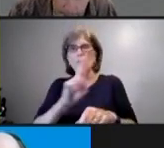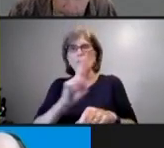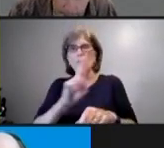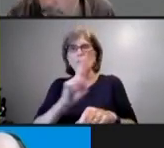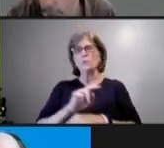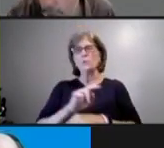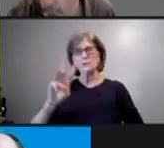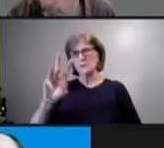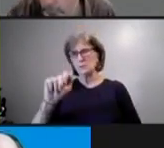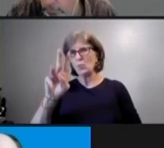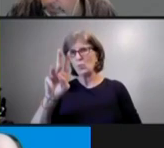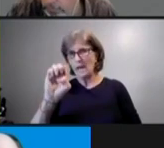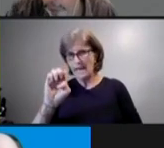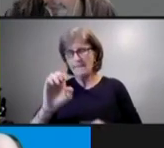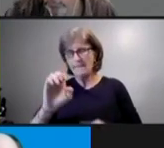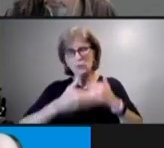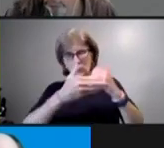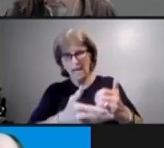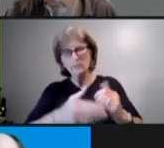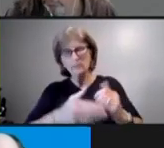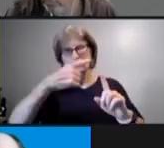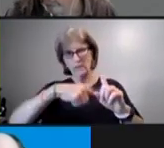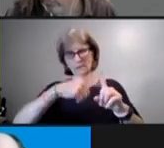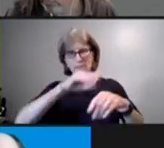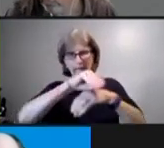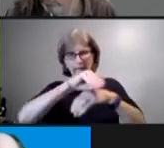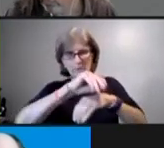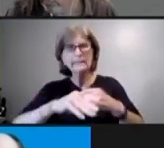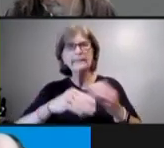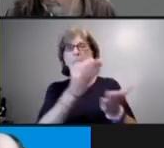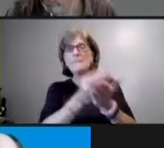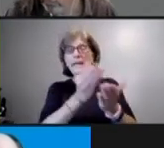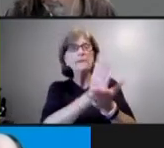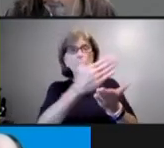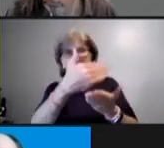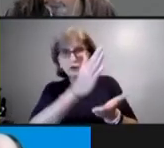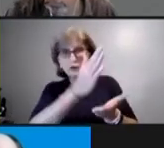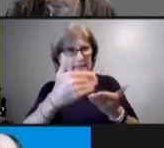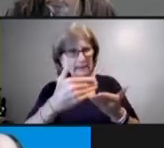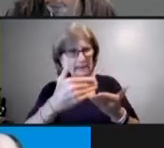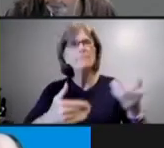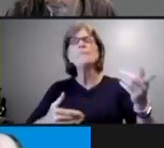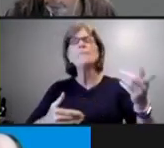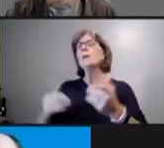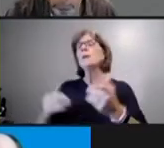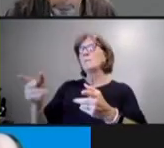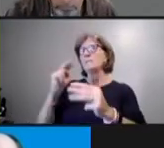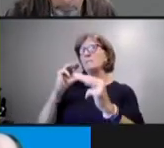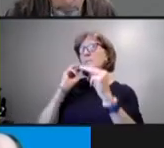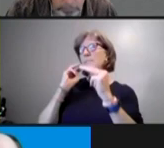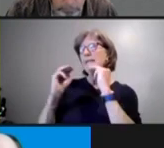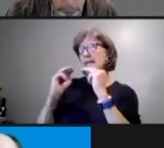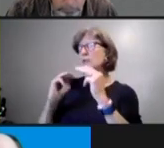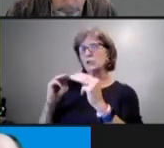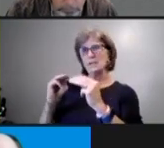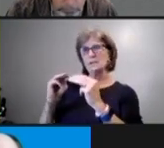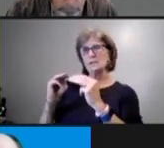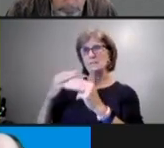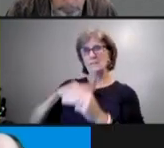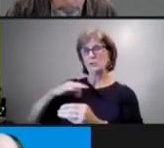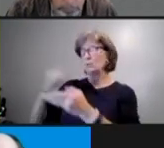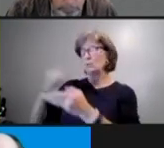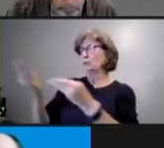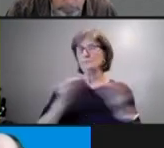do rental counseling and financial counseling, as well as Just Mediation Pittsburgh to do mediations between landlords and